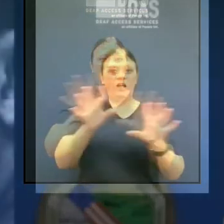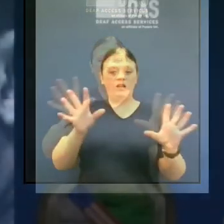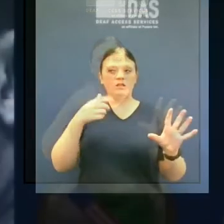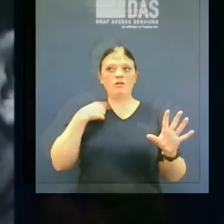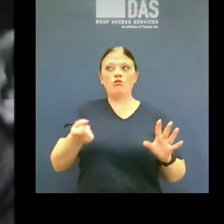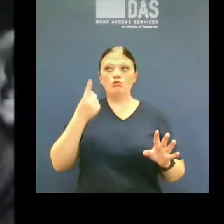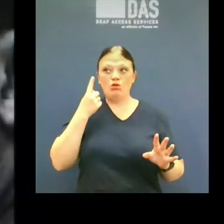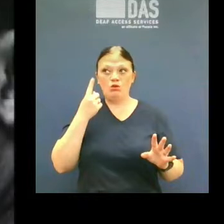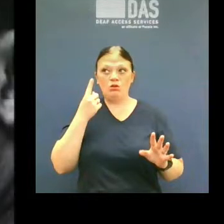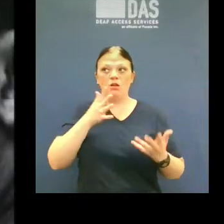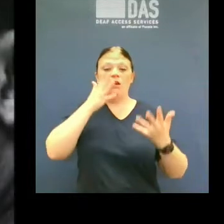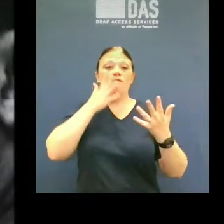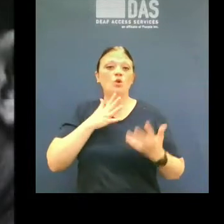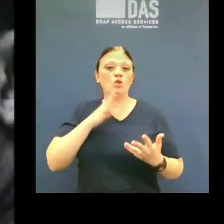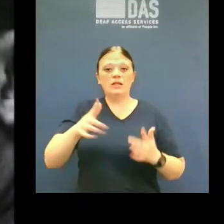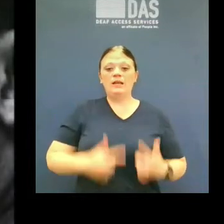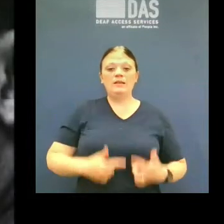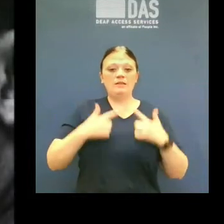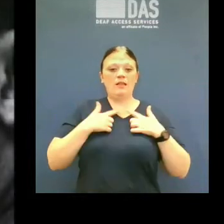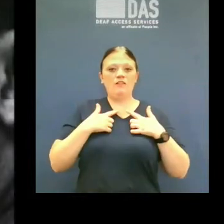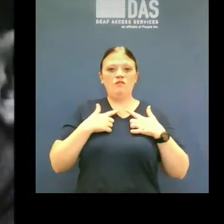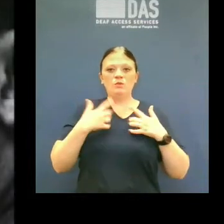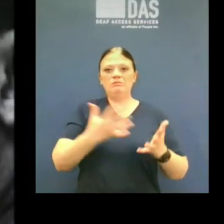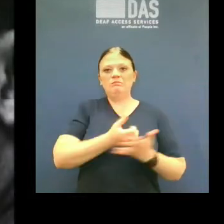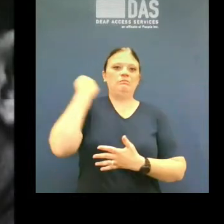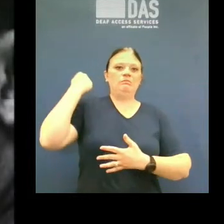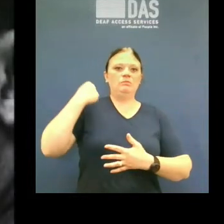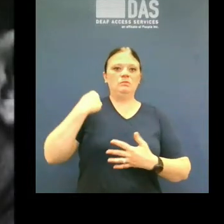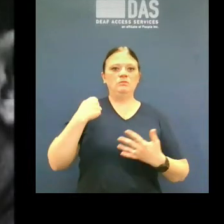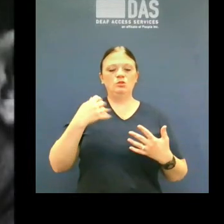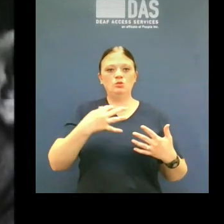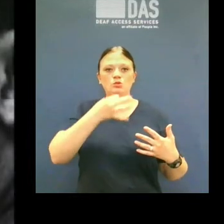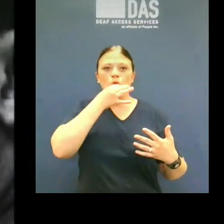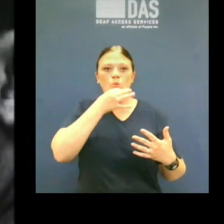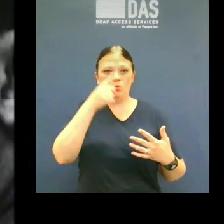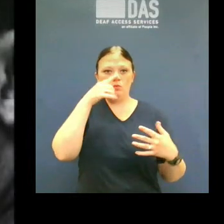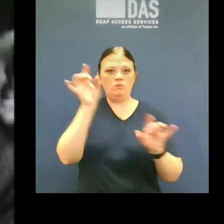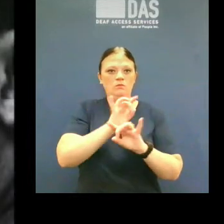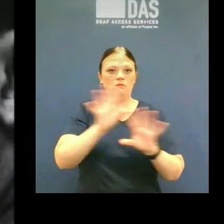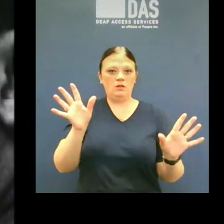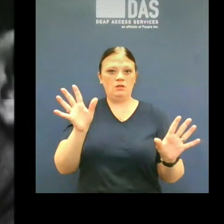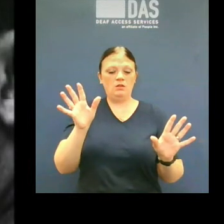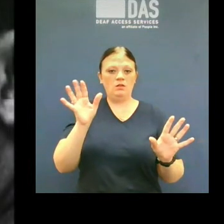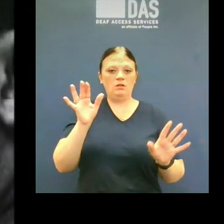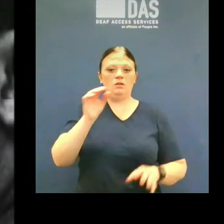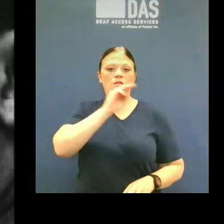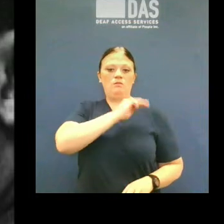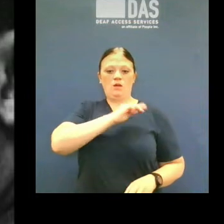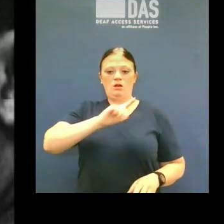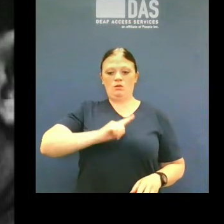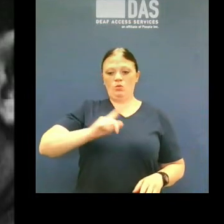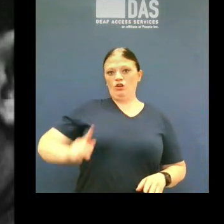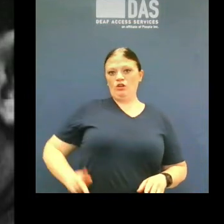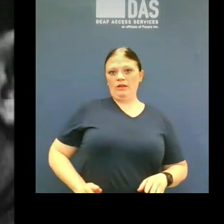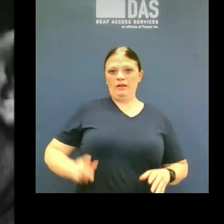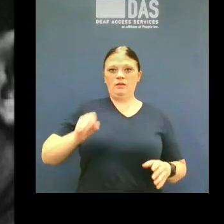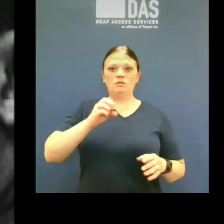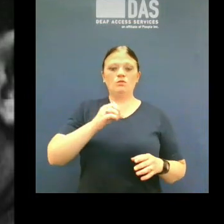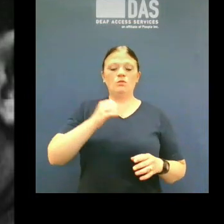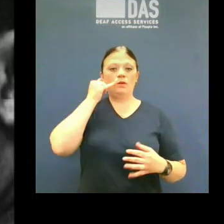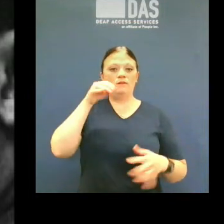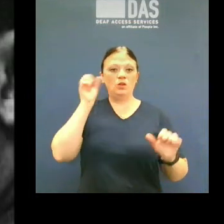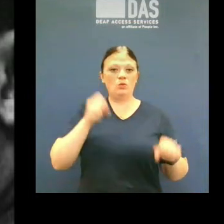about violence, and unfortunately whose life was taken from us far too soon by a violent measure. And that's Dr. Martin Luther King, Jr. So if you